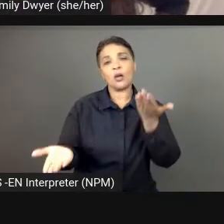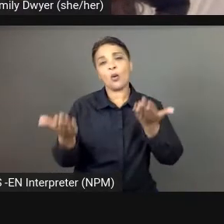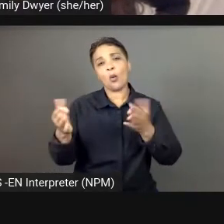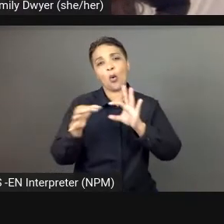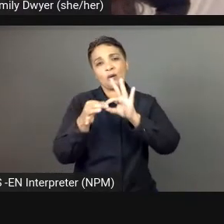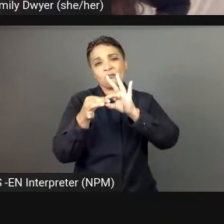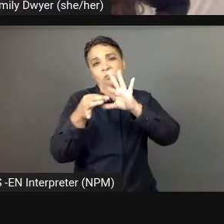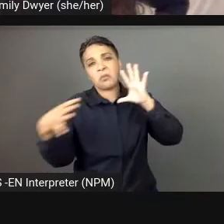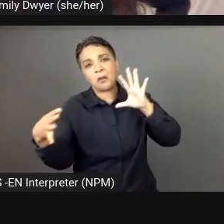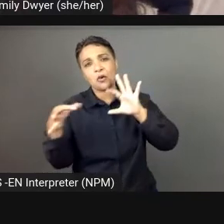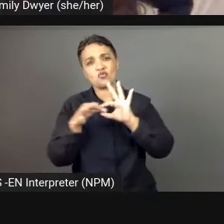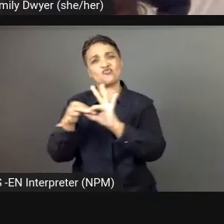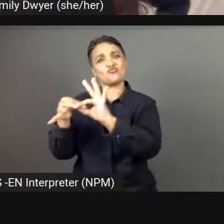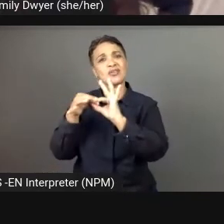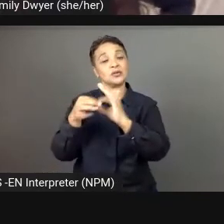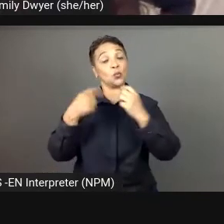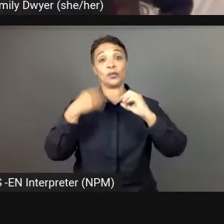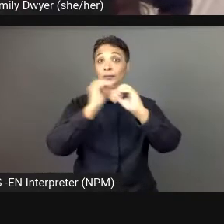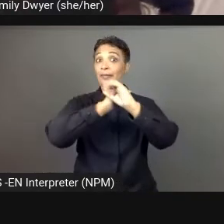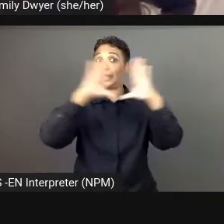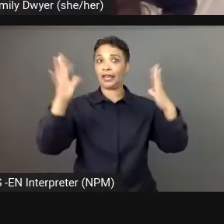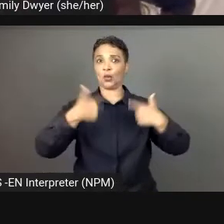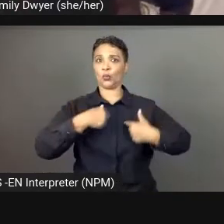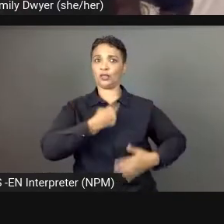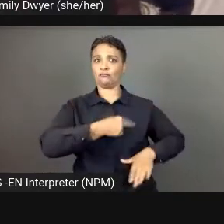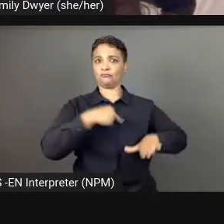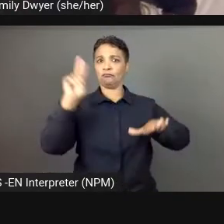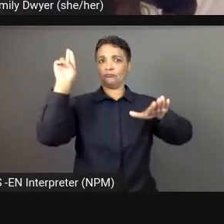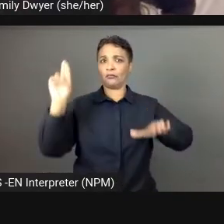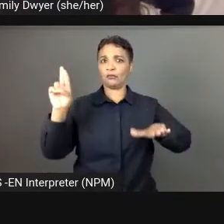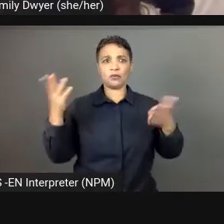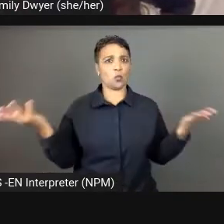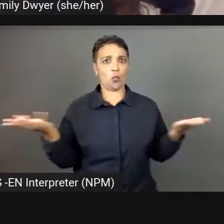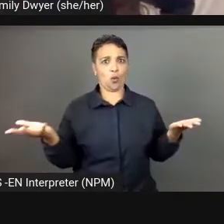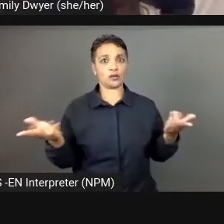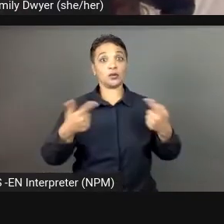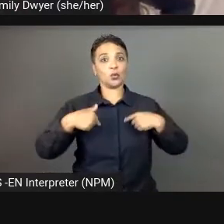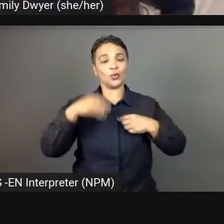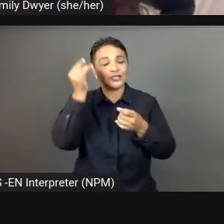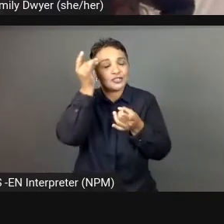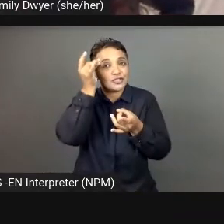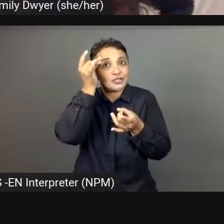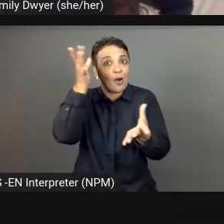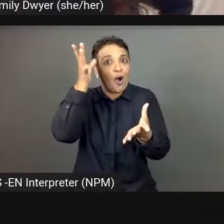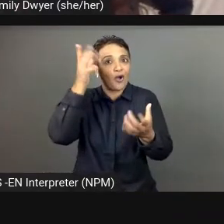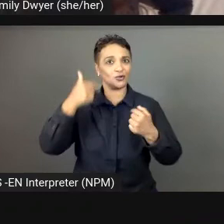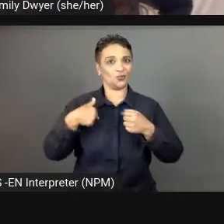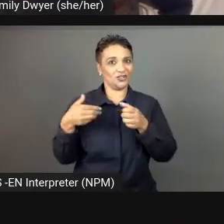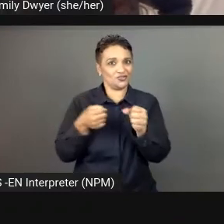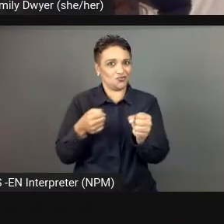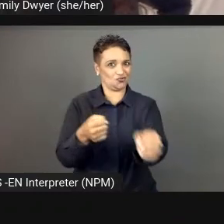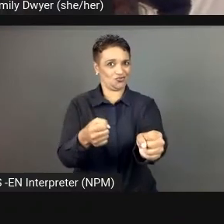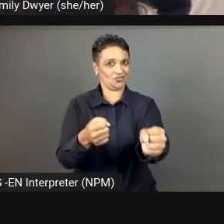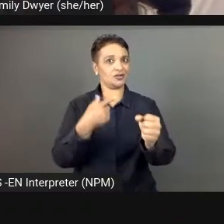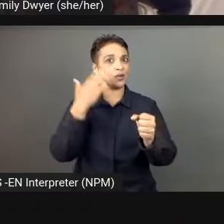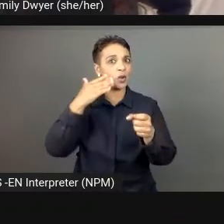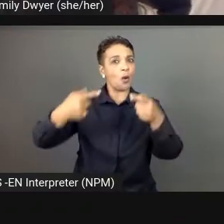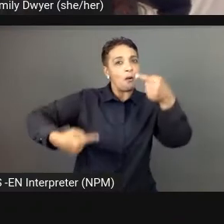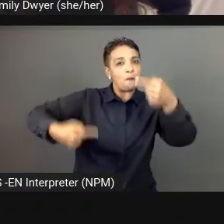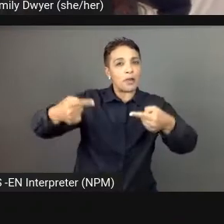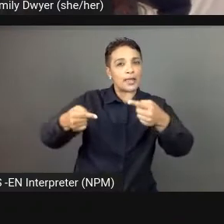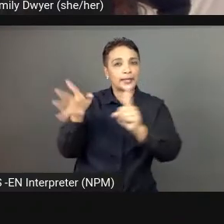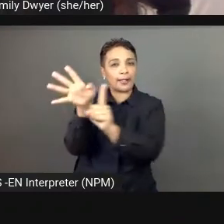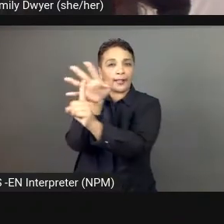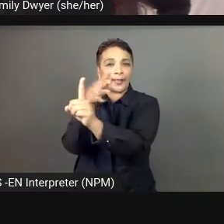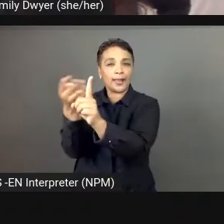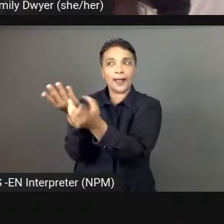be clear about what our commitments are and to be smart and strategic as we enter into that political space around some of these